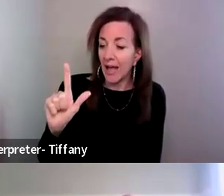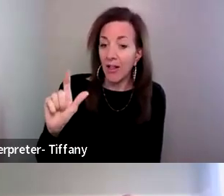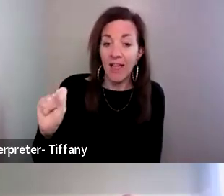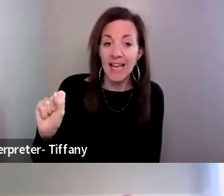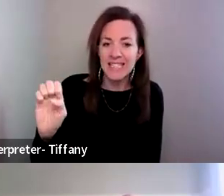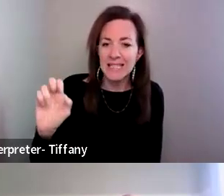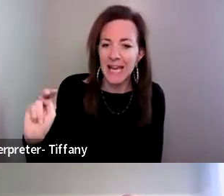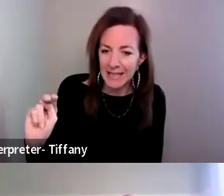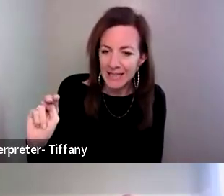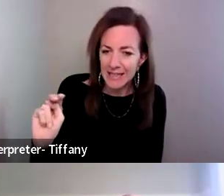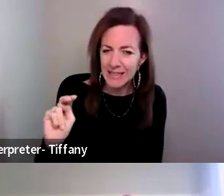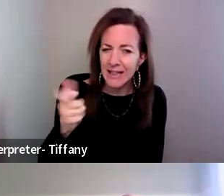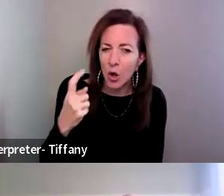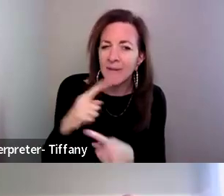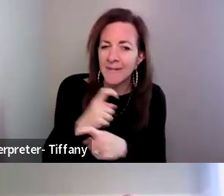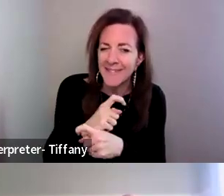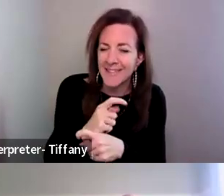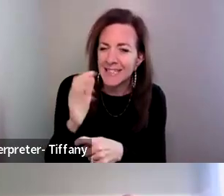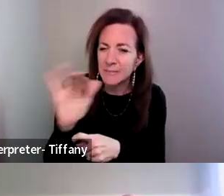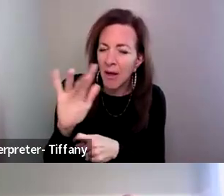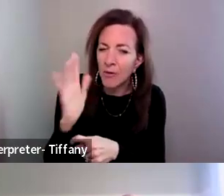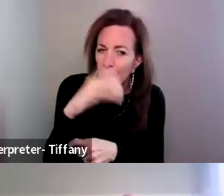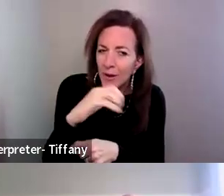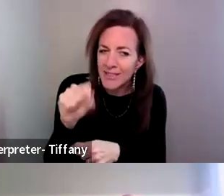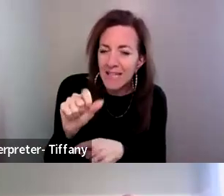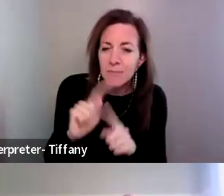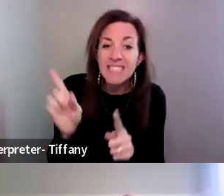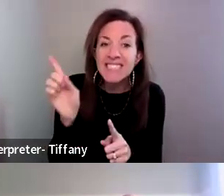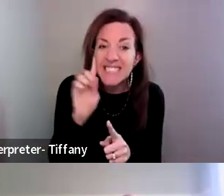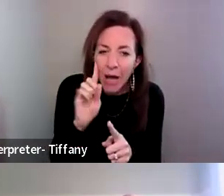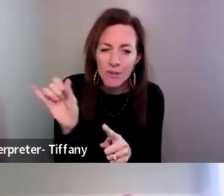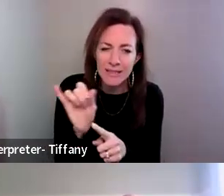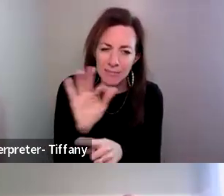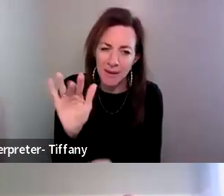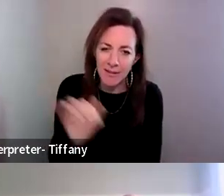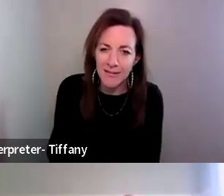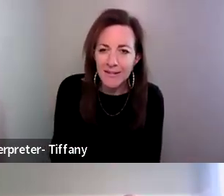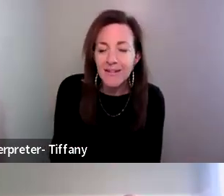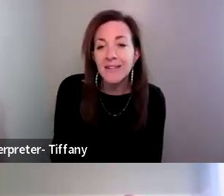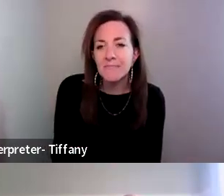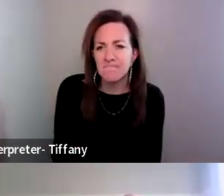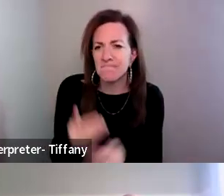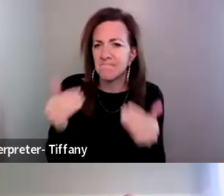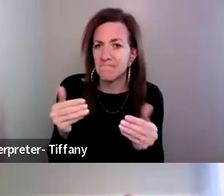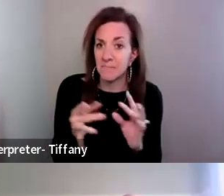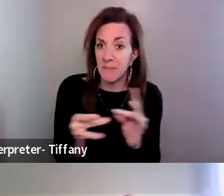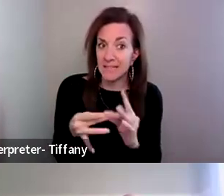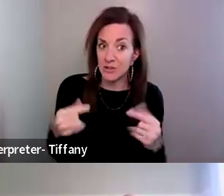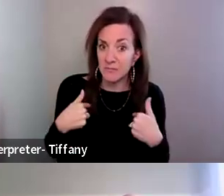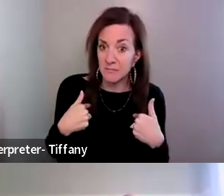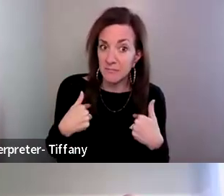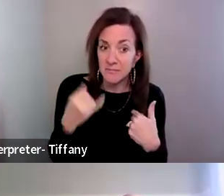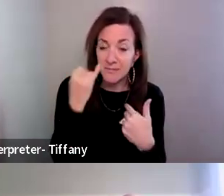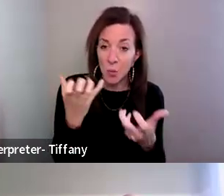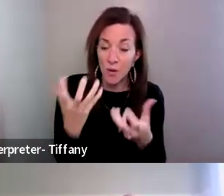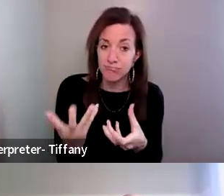Neilsen. It's a little tricky, but it's spelled exactly how it sounds. So feel free to message me if you want